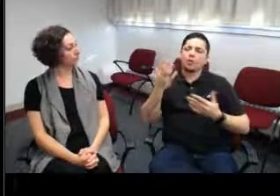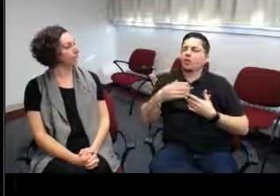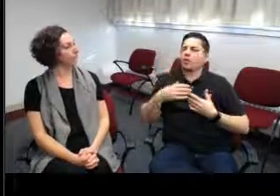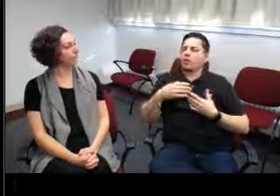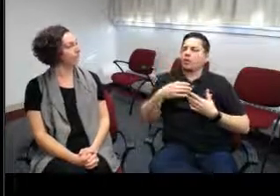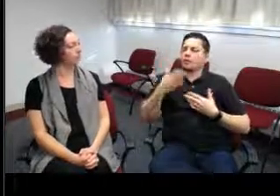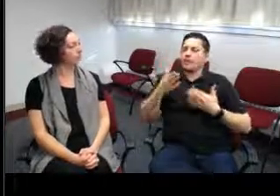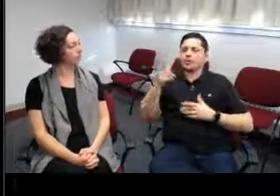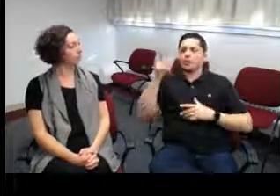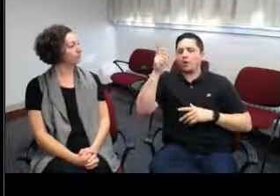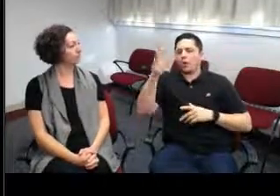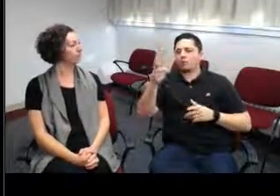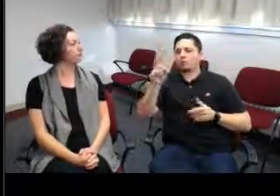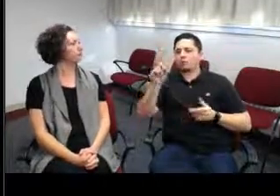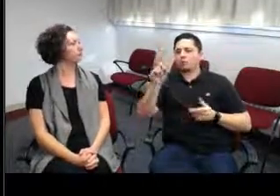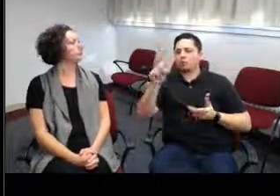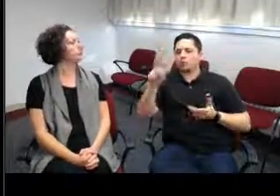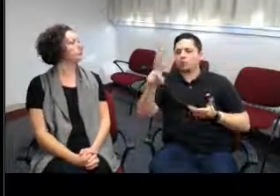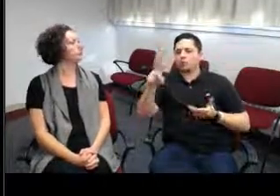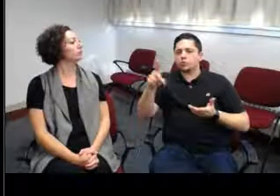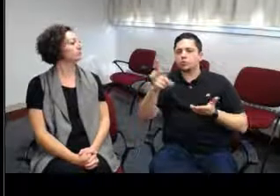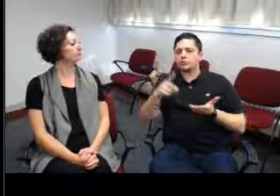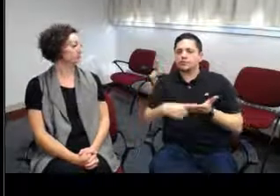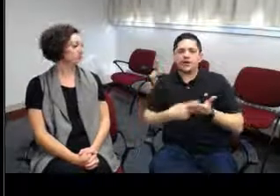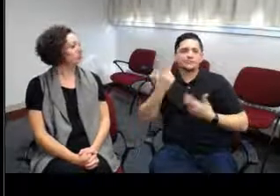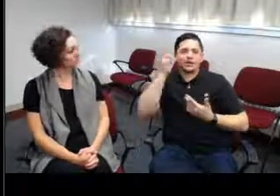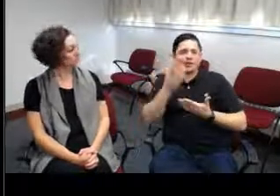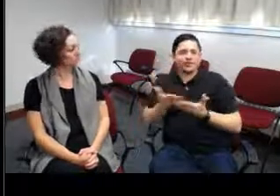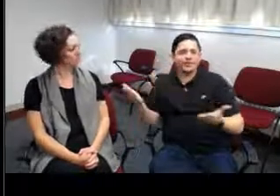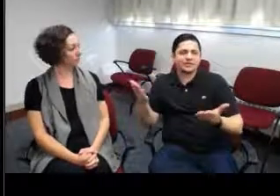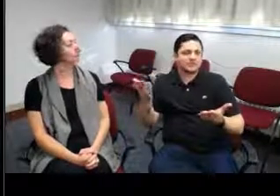norms. Concepts like,